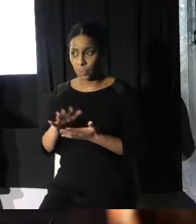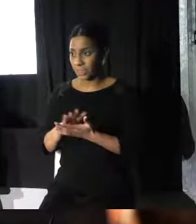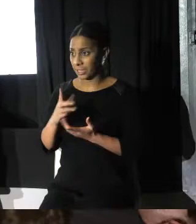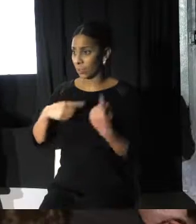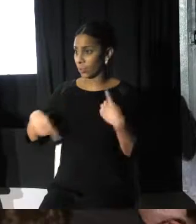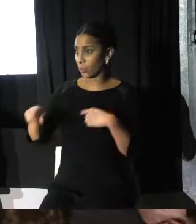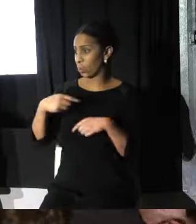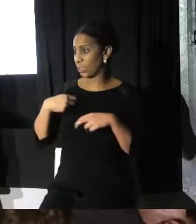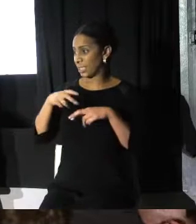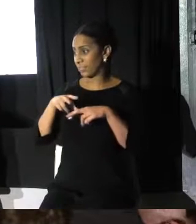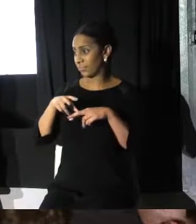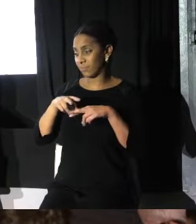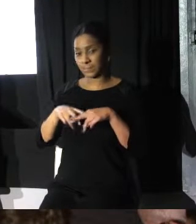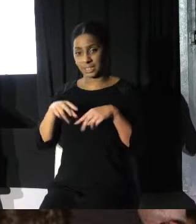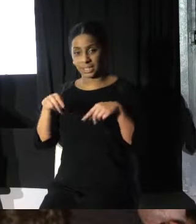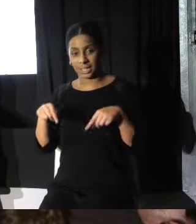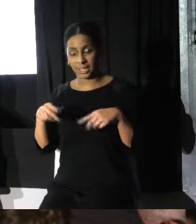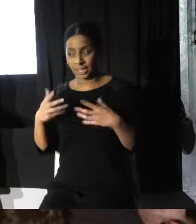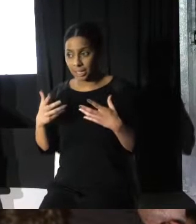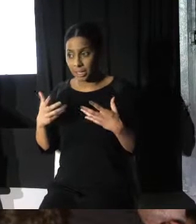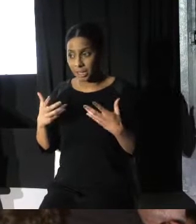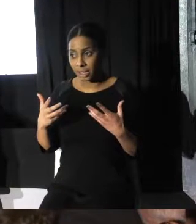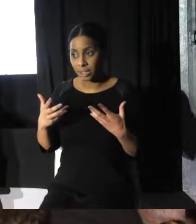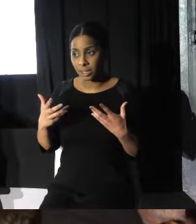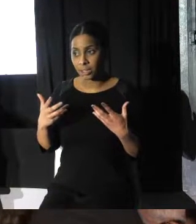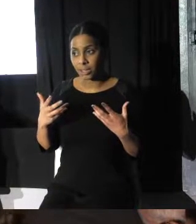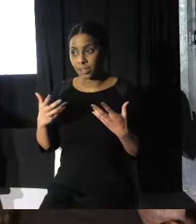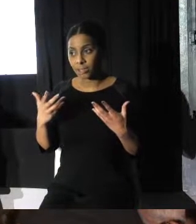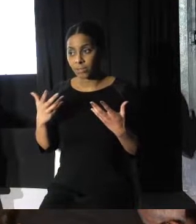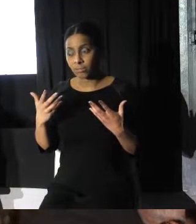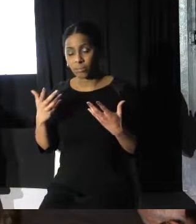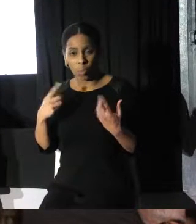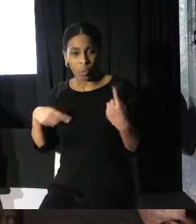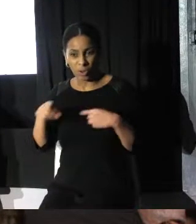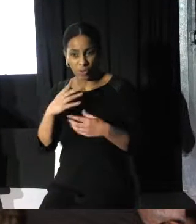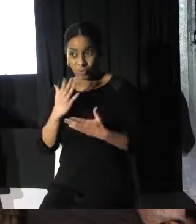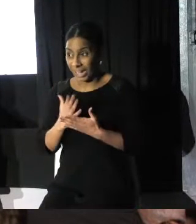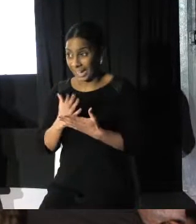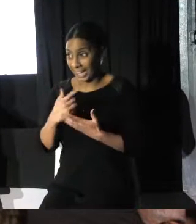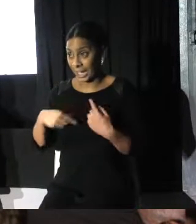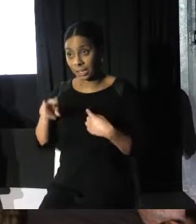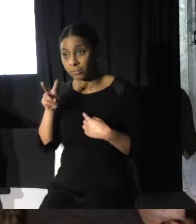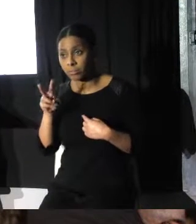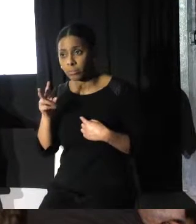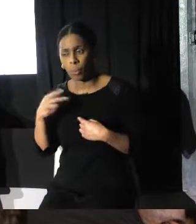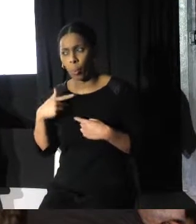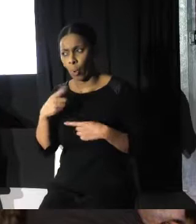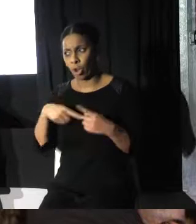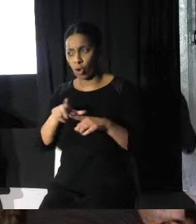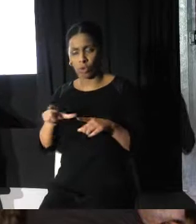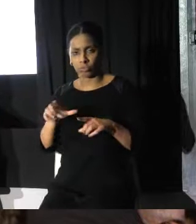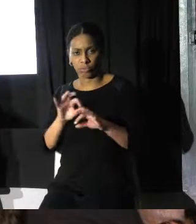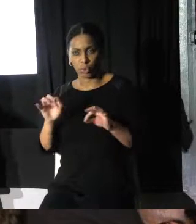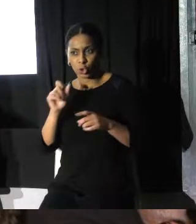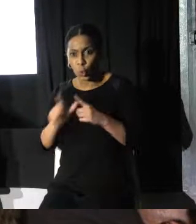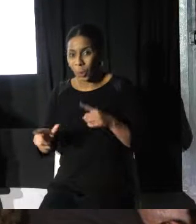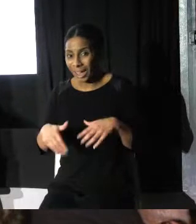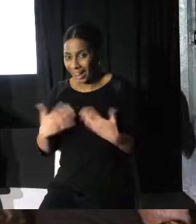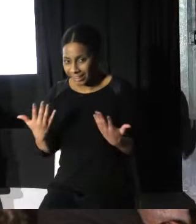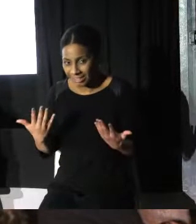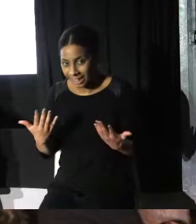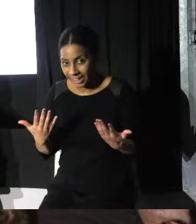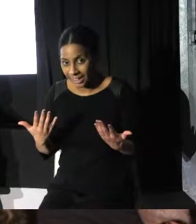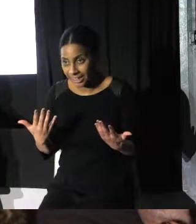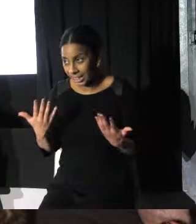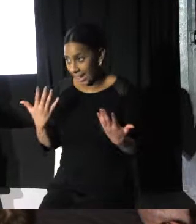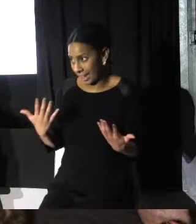here, you know, hand-wringing perhaps, but, you know, not really doing anything in what is now contemporary